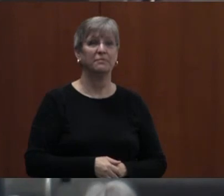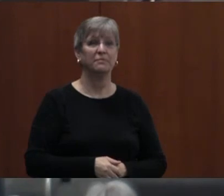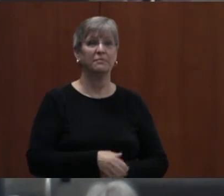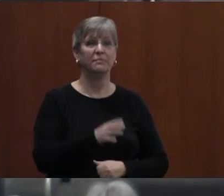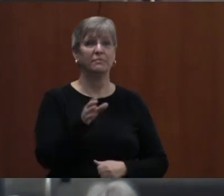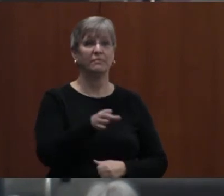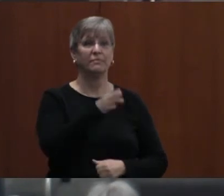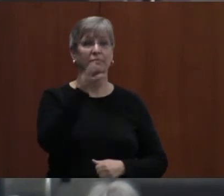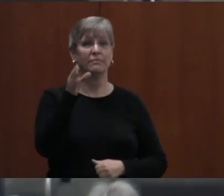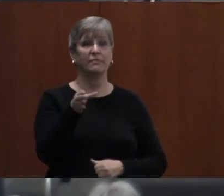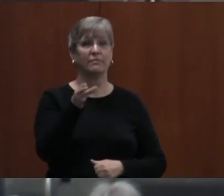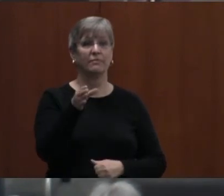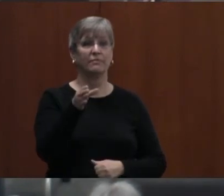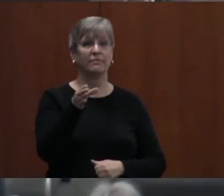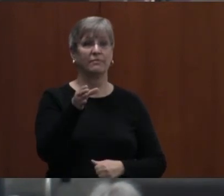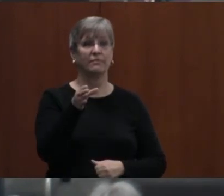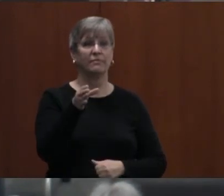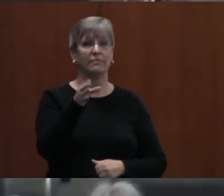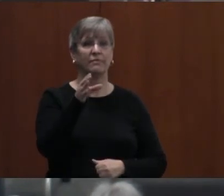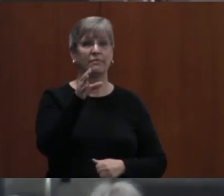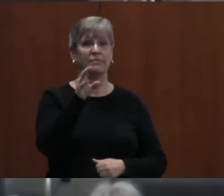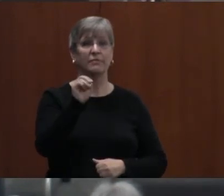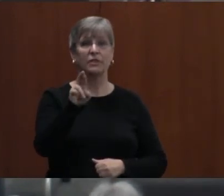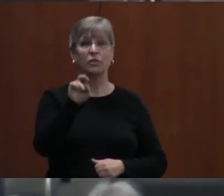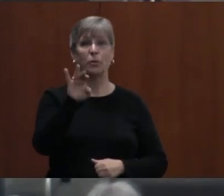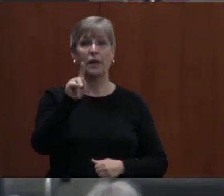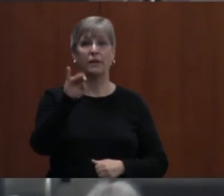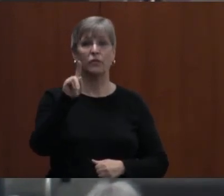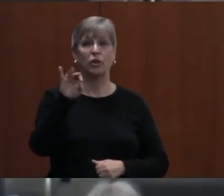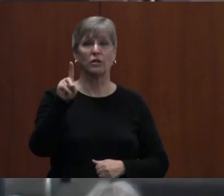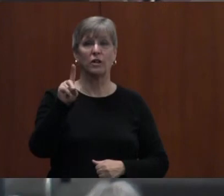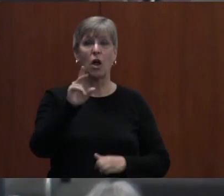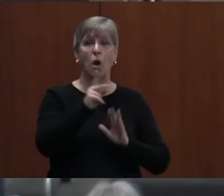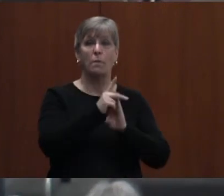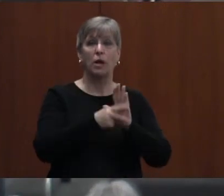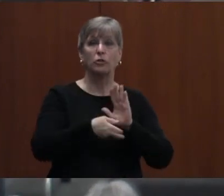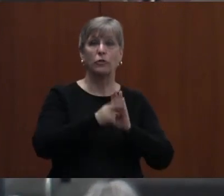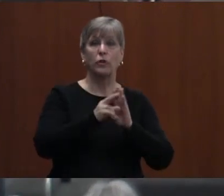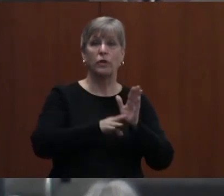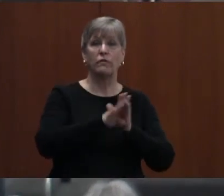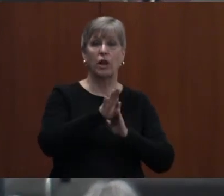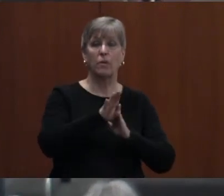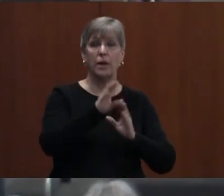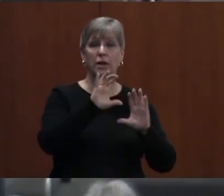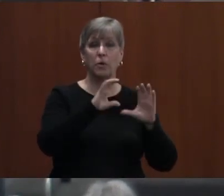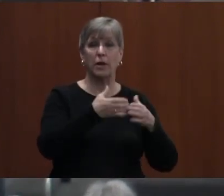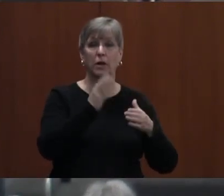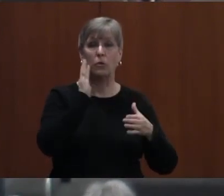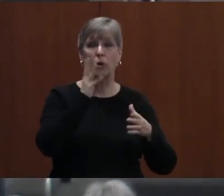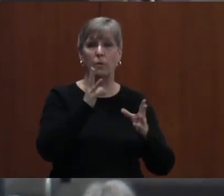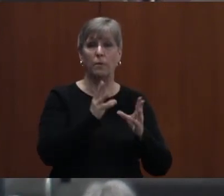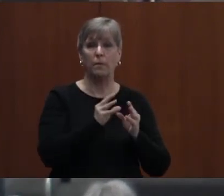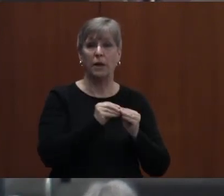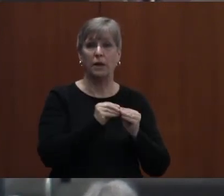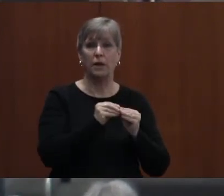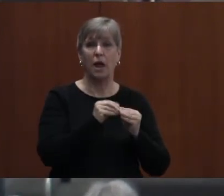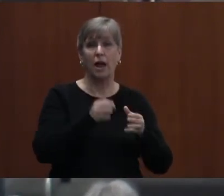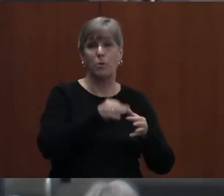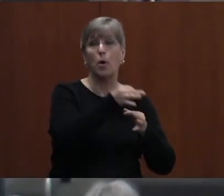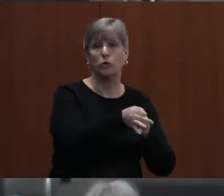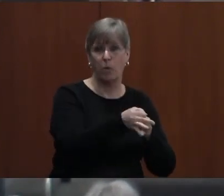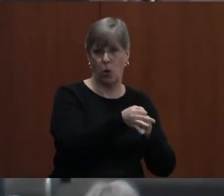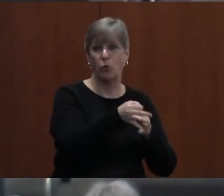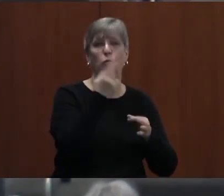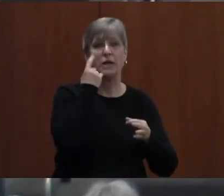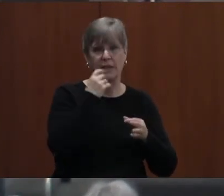Yes, ma'am. And Mr. Bickford? Policy Review and Development Committee actually had to postpone